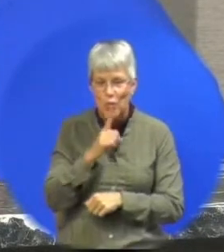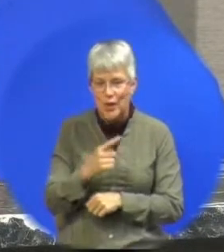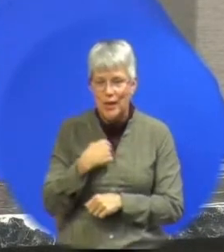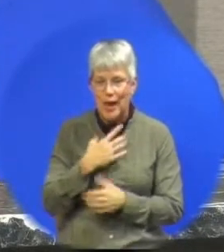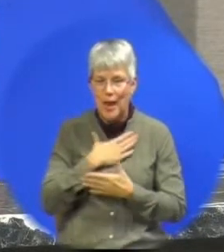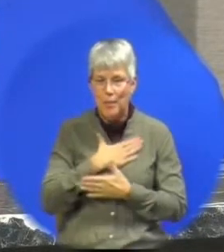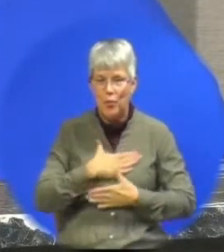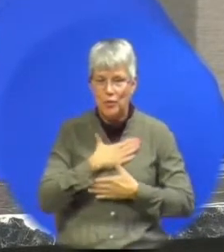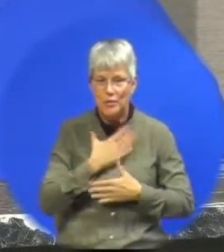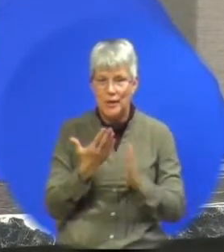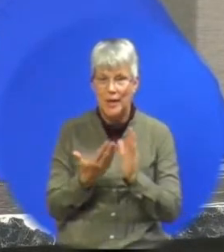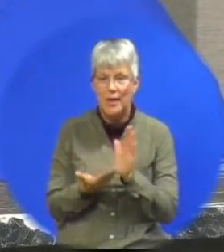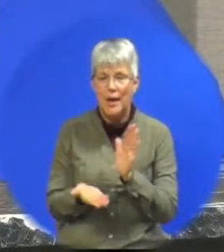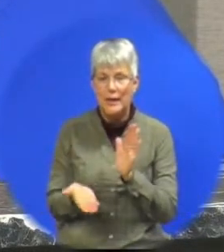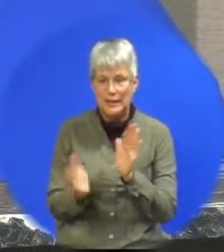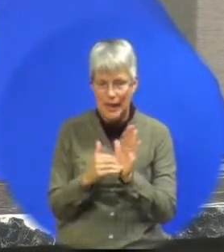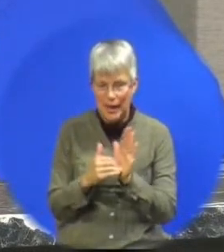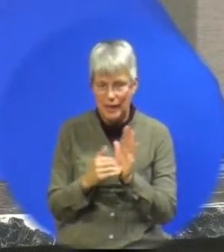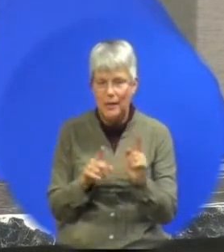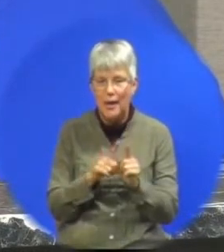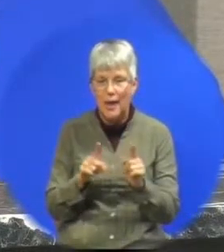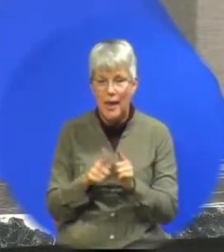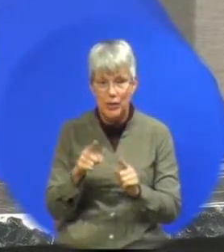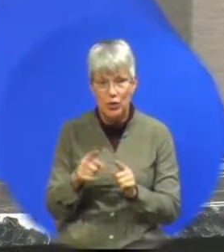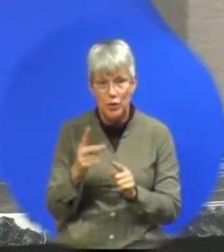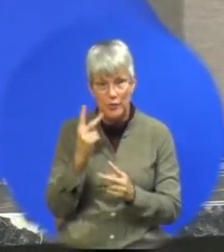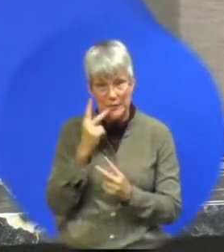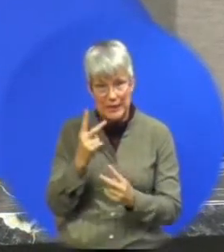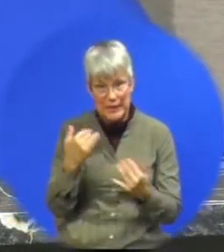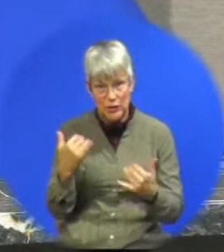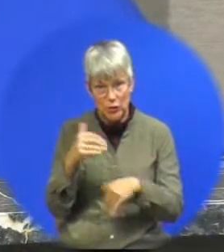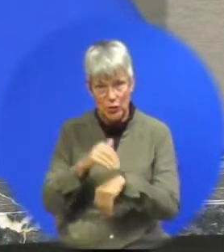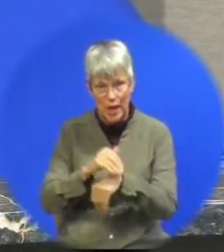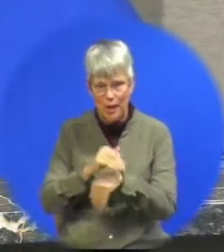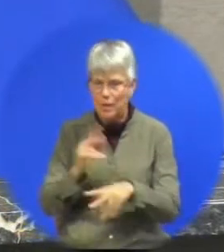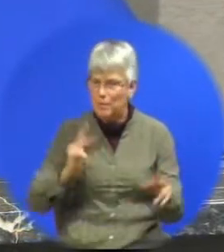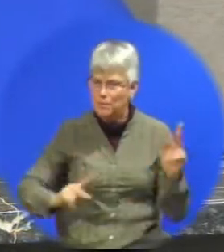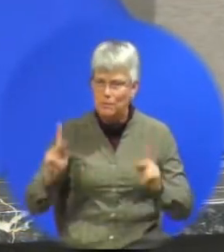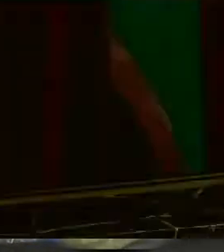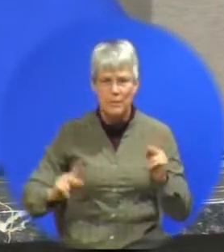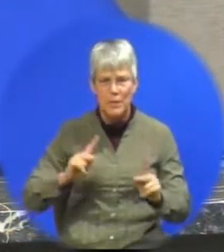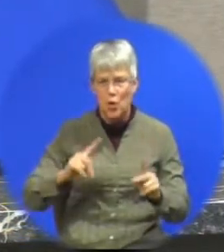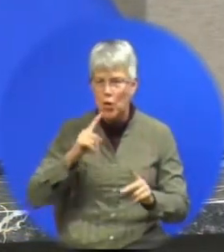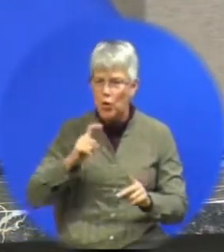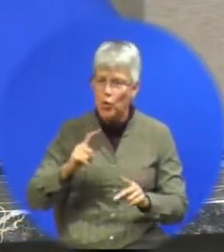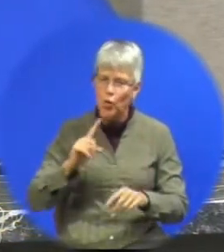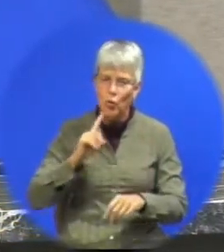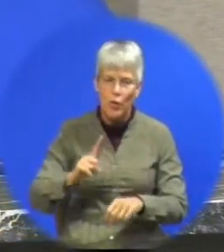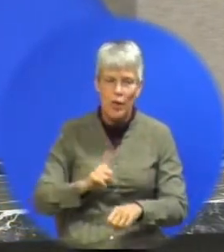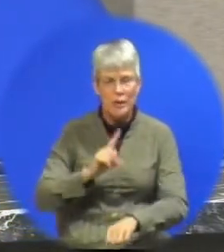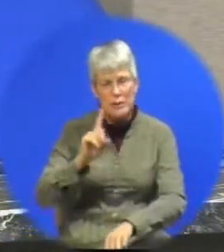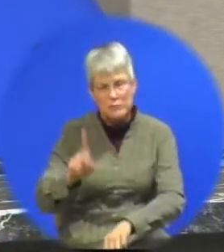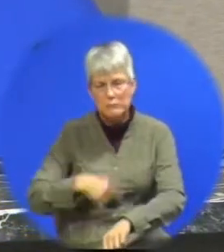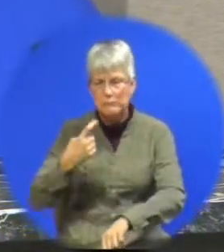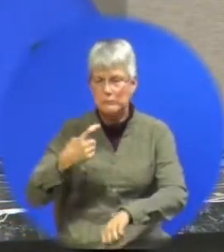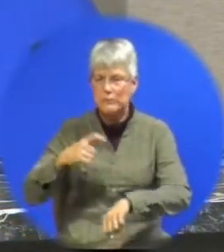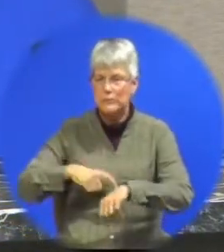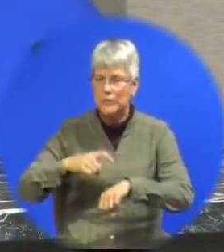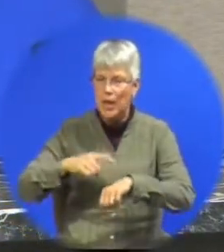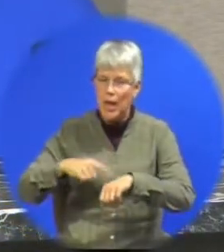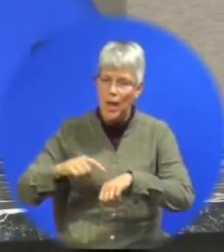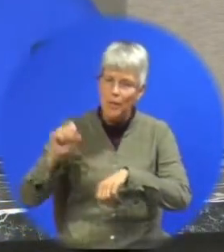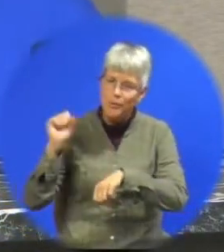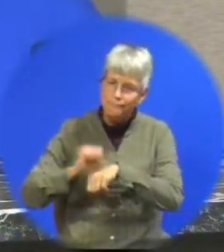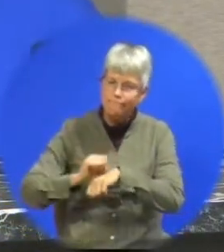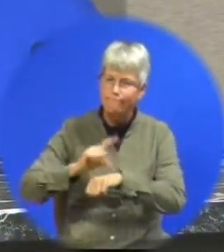appreciate, again, as you've seen tonight, people's long-time commitment to this community and to